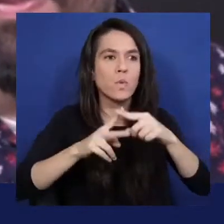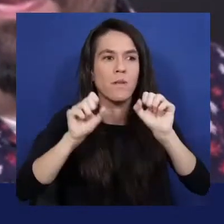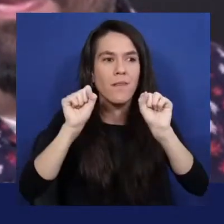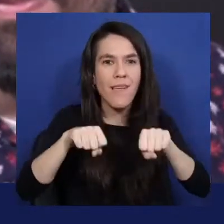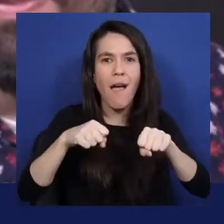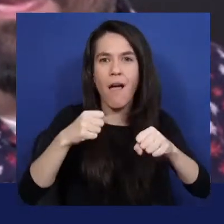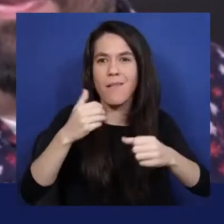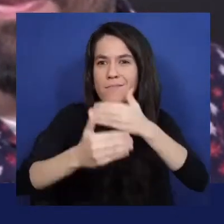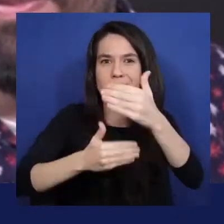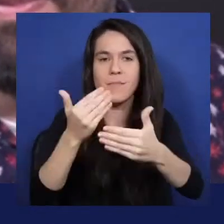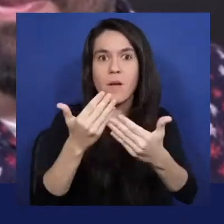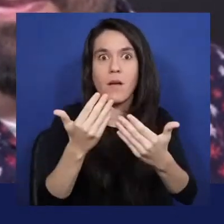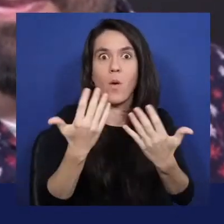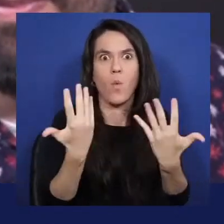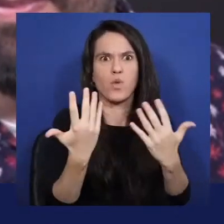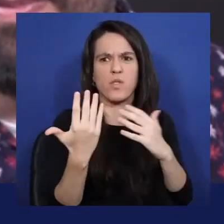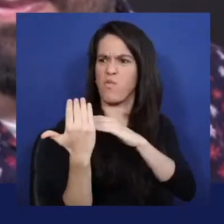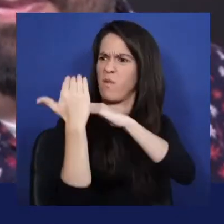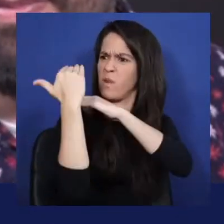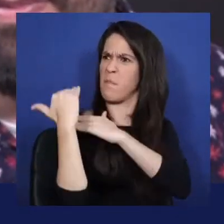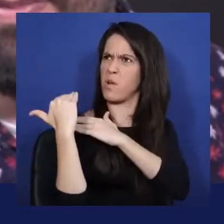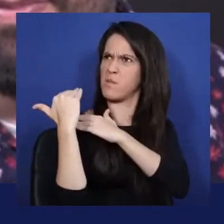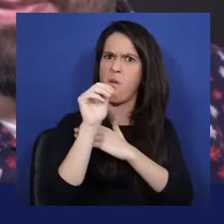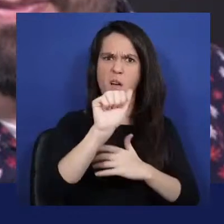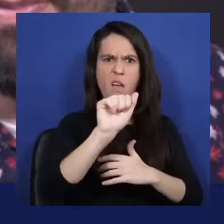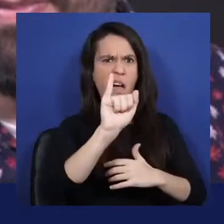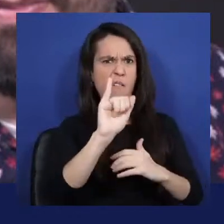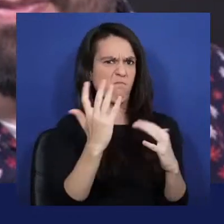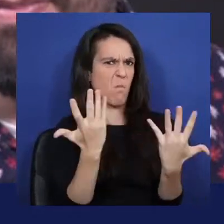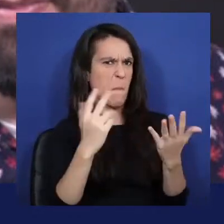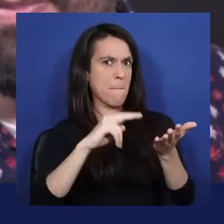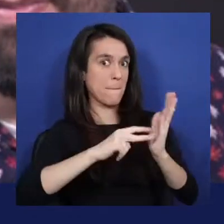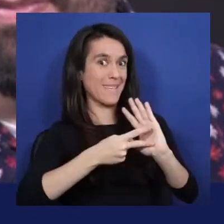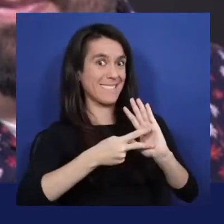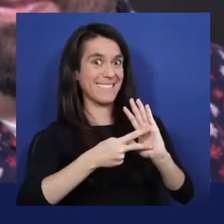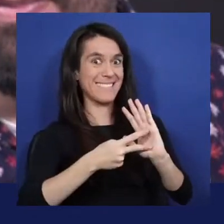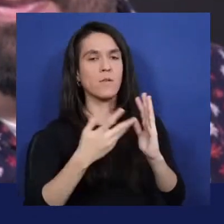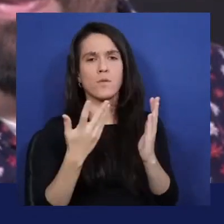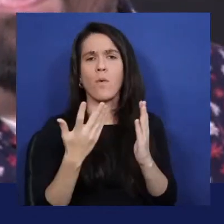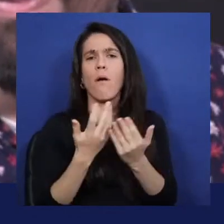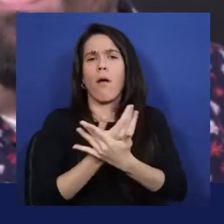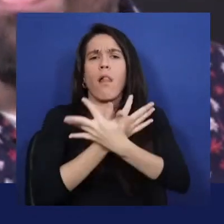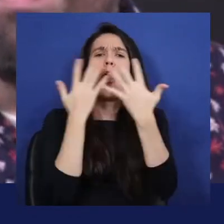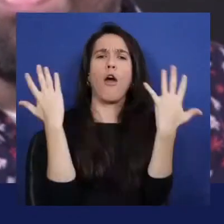is responsible AI, and just lots of different stuff.